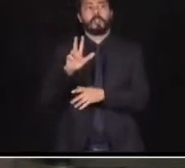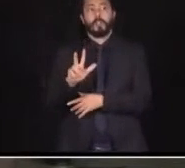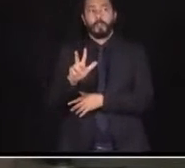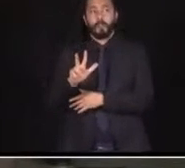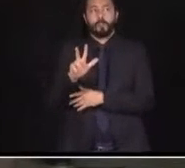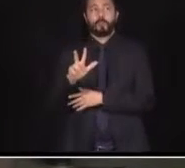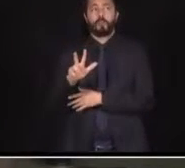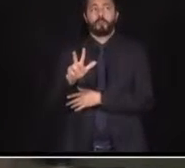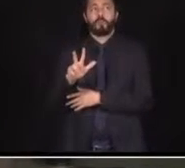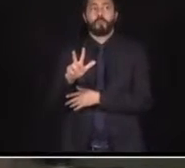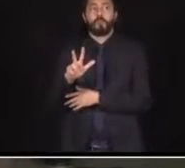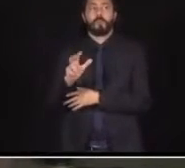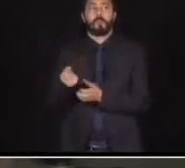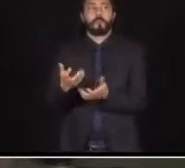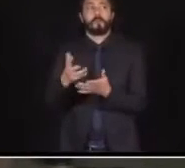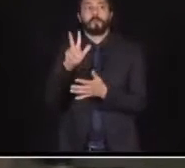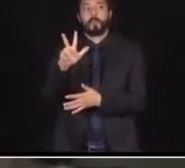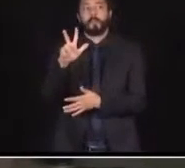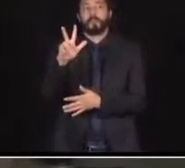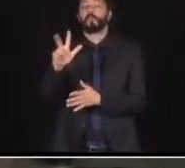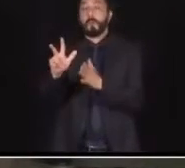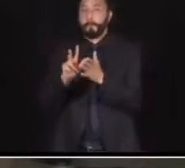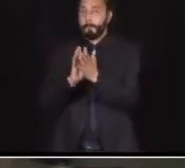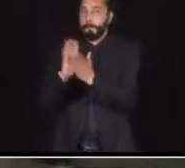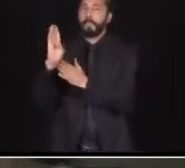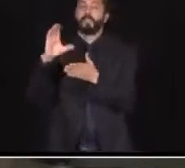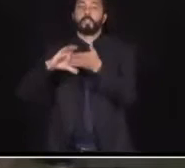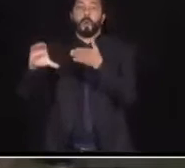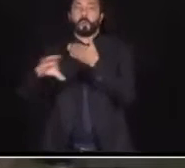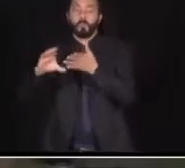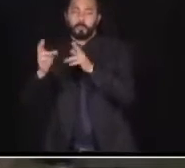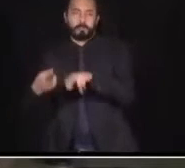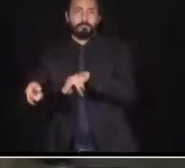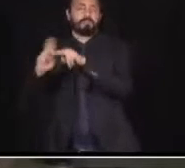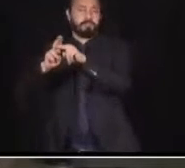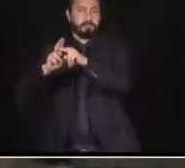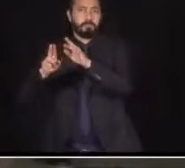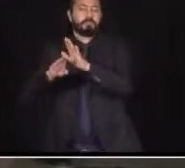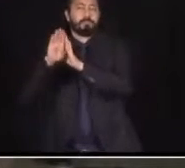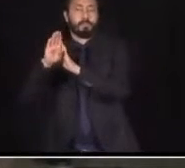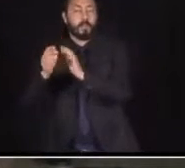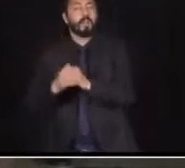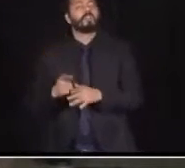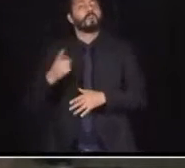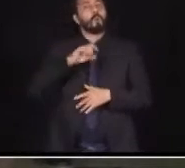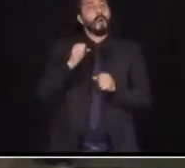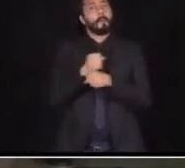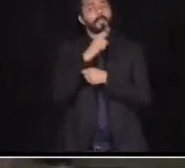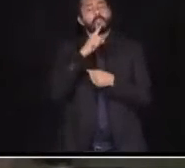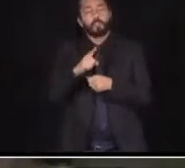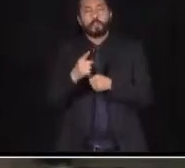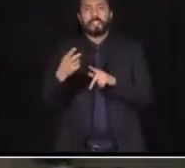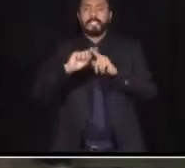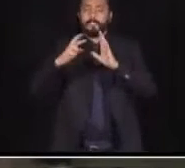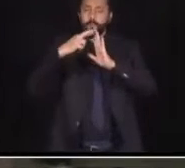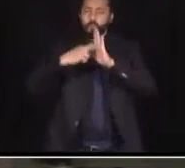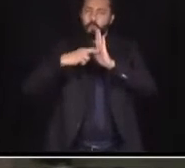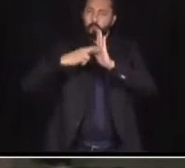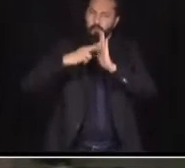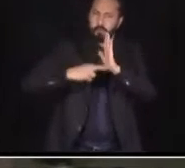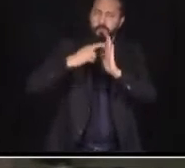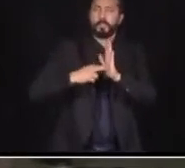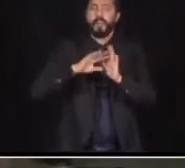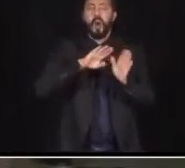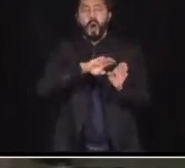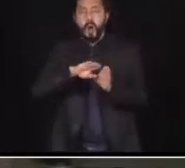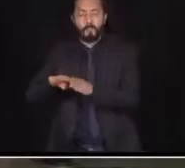which people have never seen, by lowering, making sure that we get rid of regulations, get rid of the red tape, making an environment for